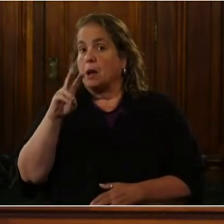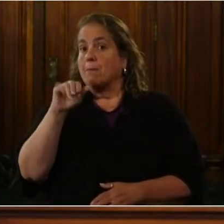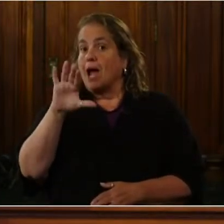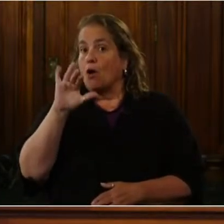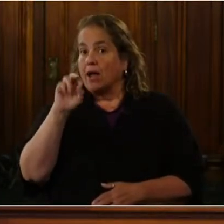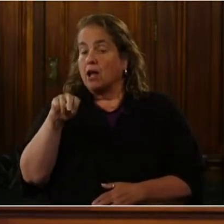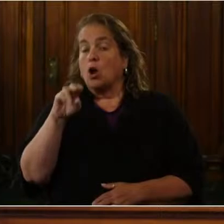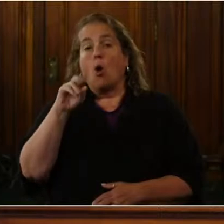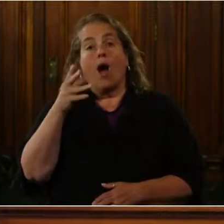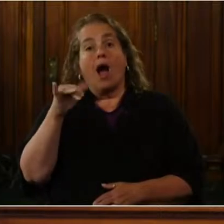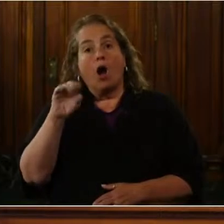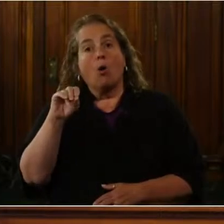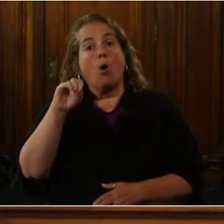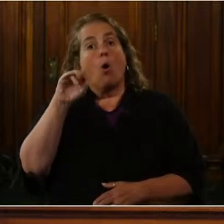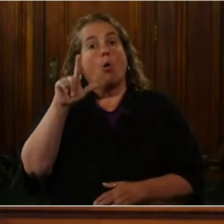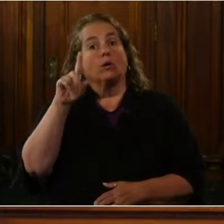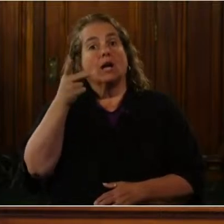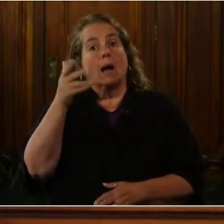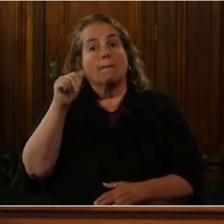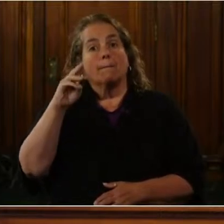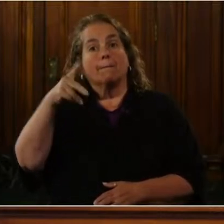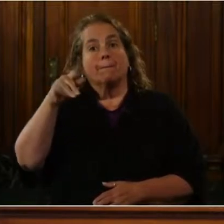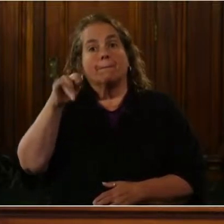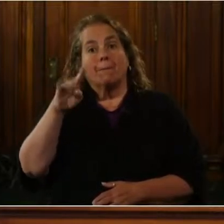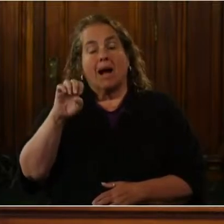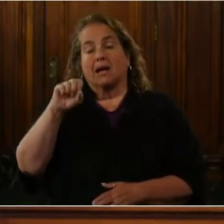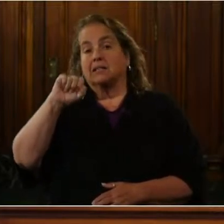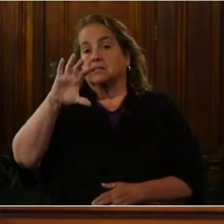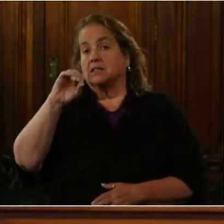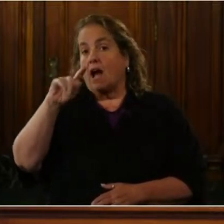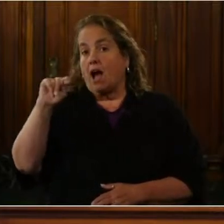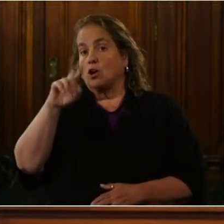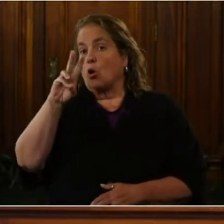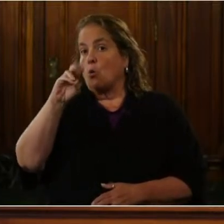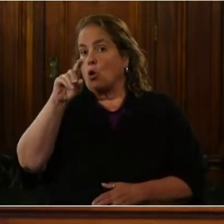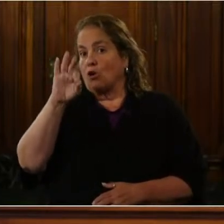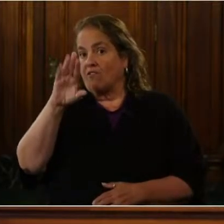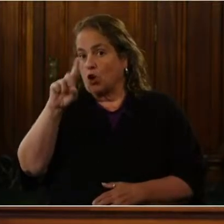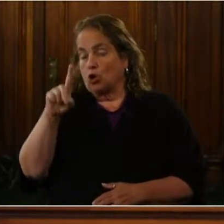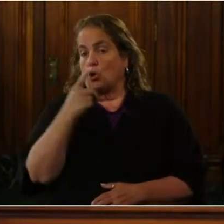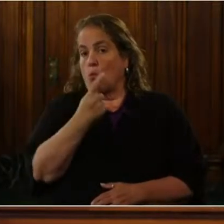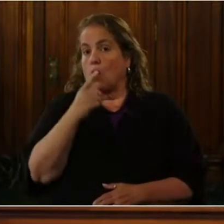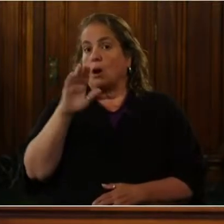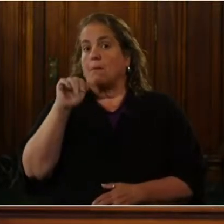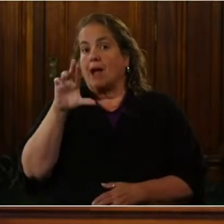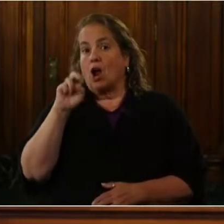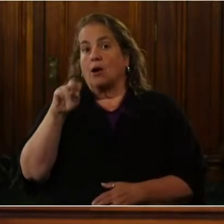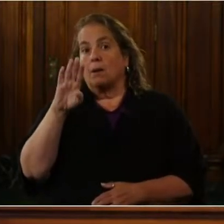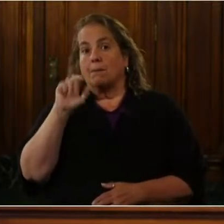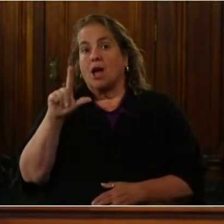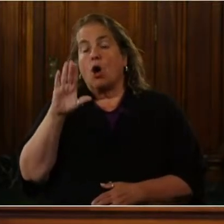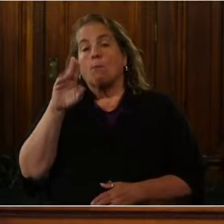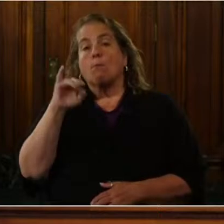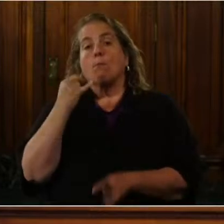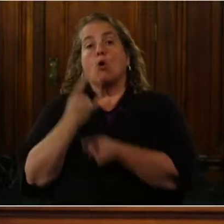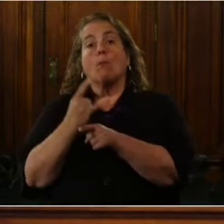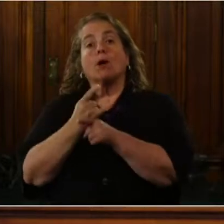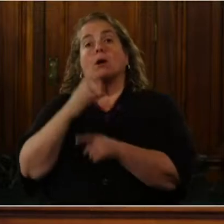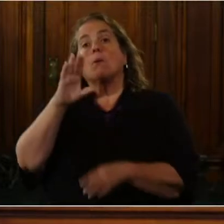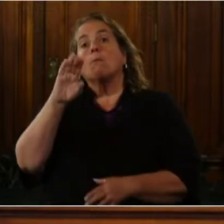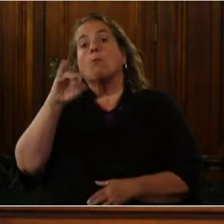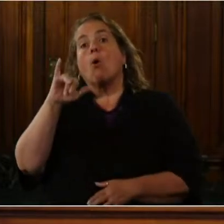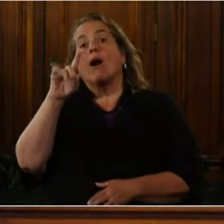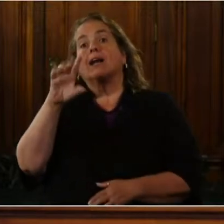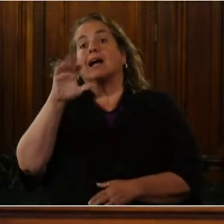Ohio, Oldham, Pike, Scott, and Woodford, and 1 in Barron, Bell, Bourbon, Boyd, Carroll,